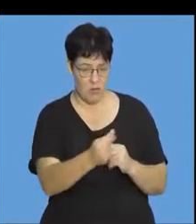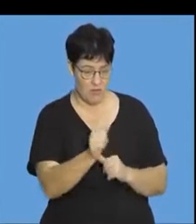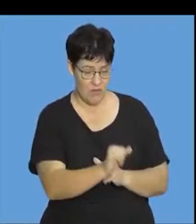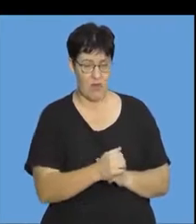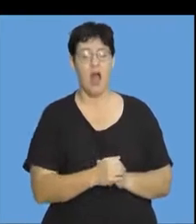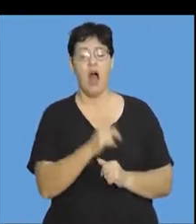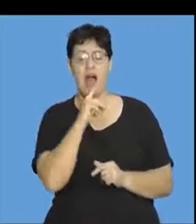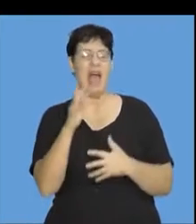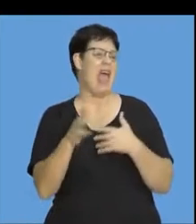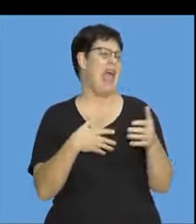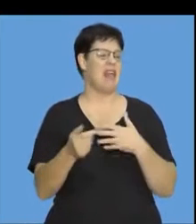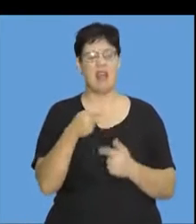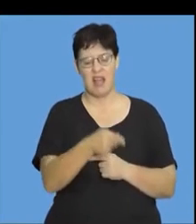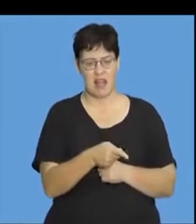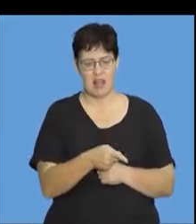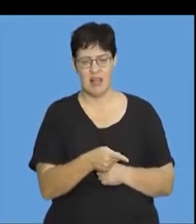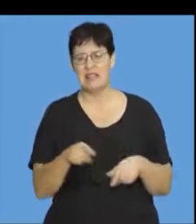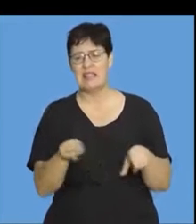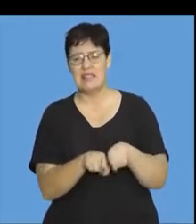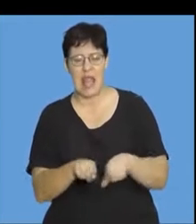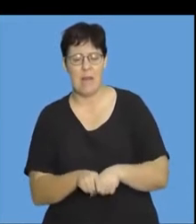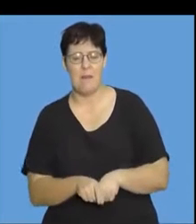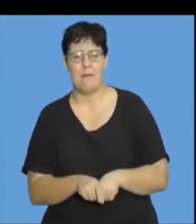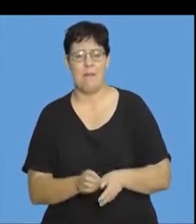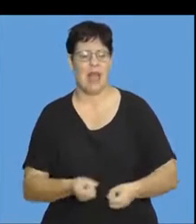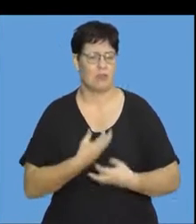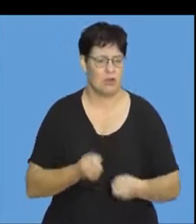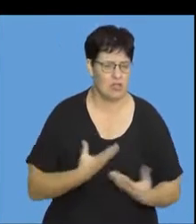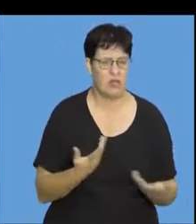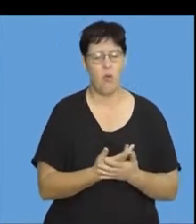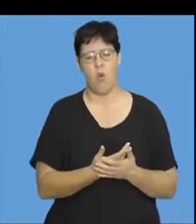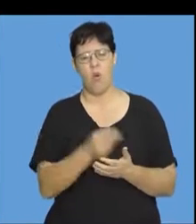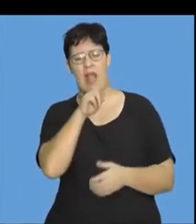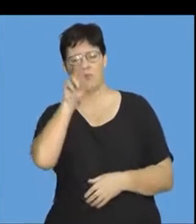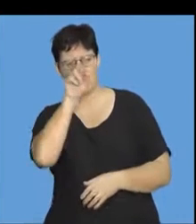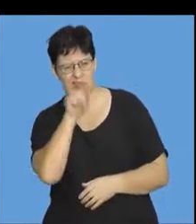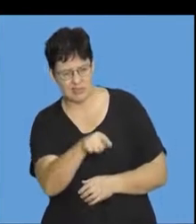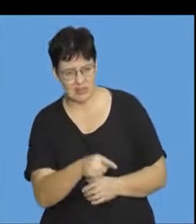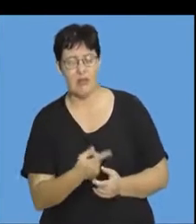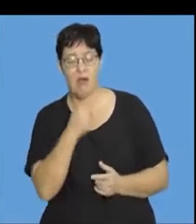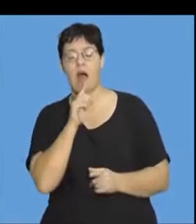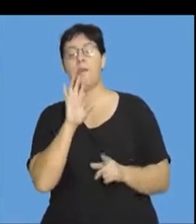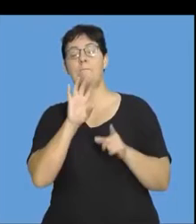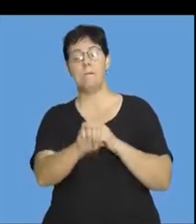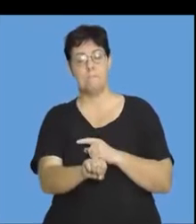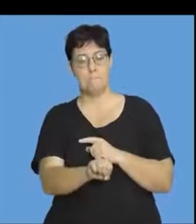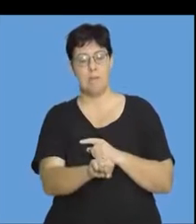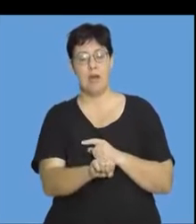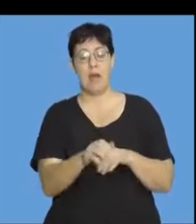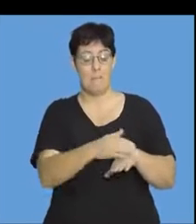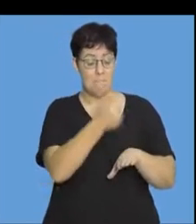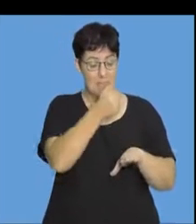first thing, the same with expressions, the same with all the concepts of exponents, you are to make sure that all